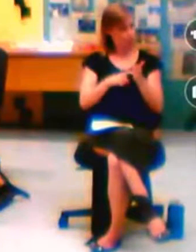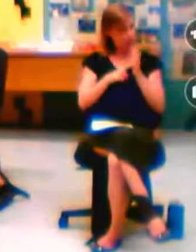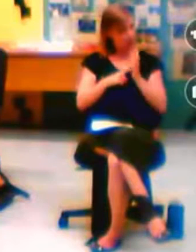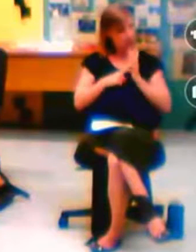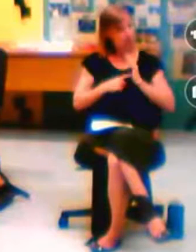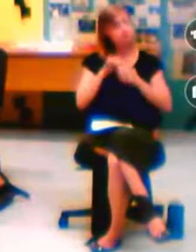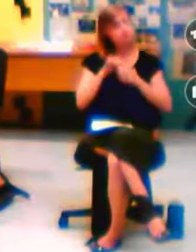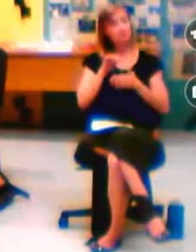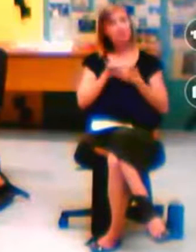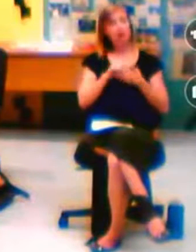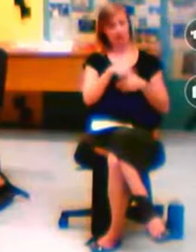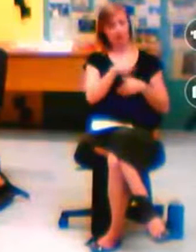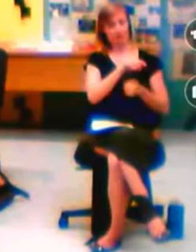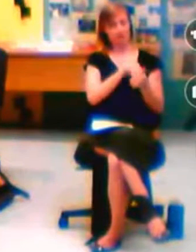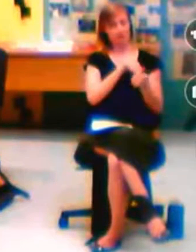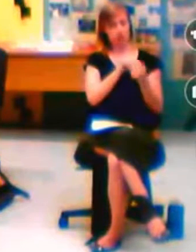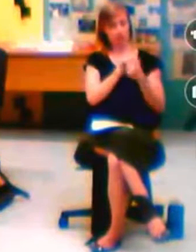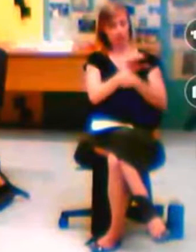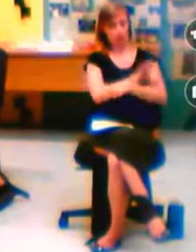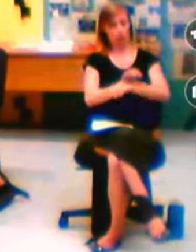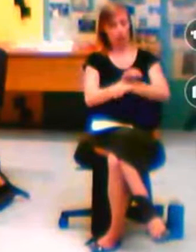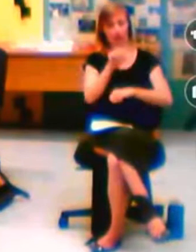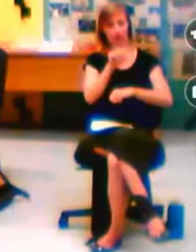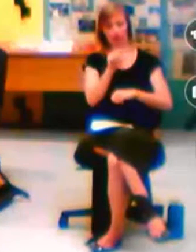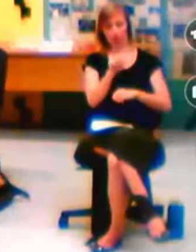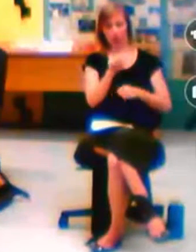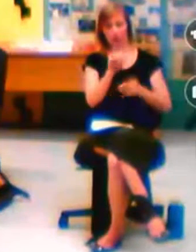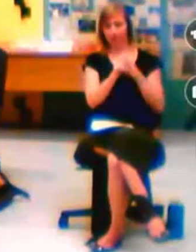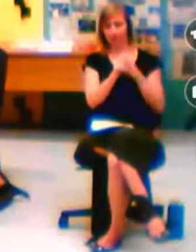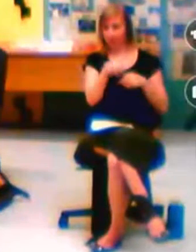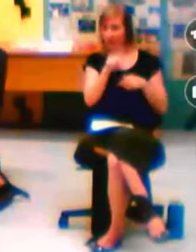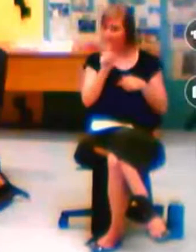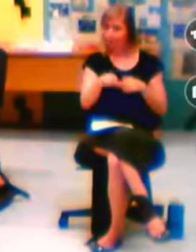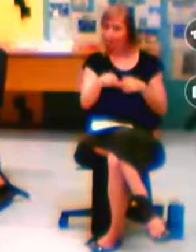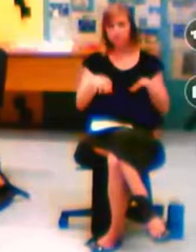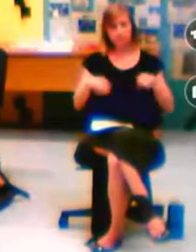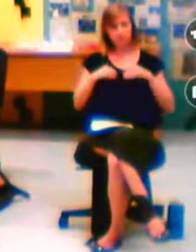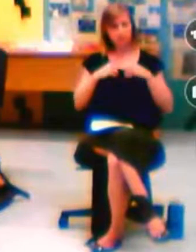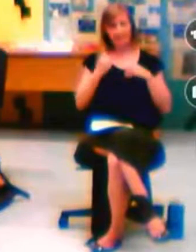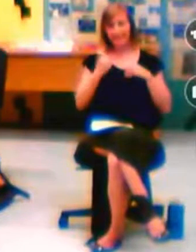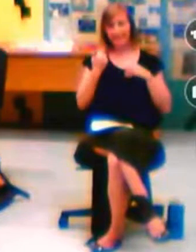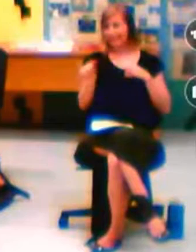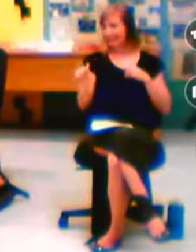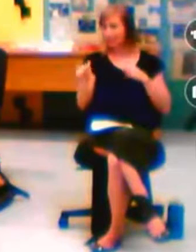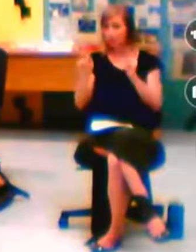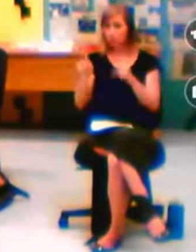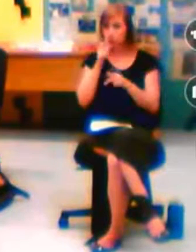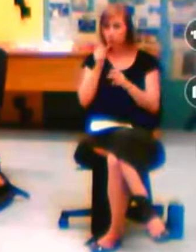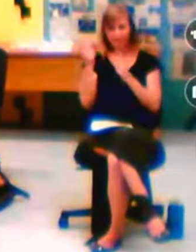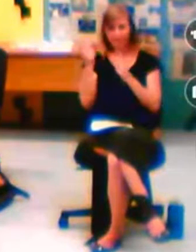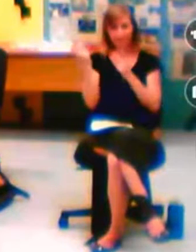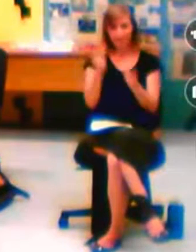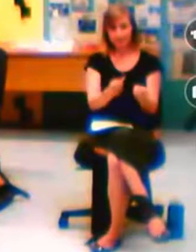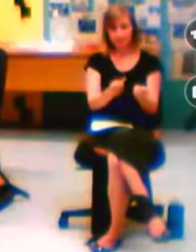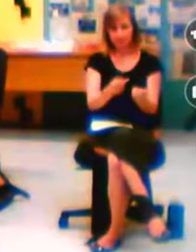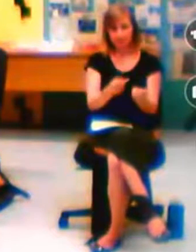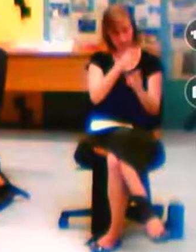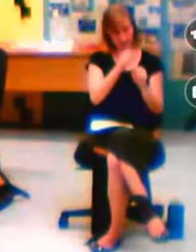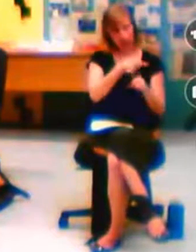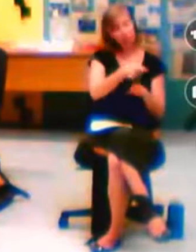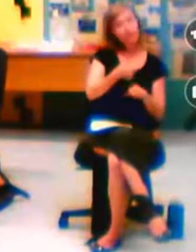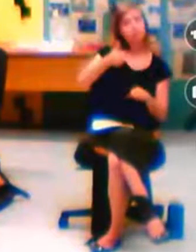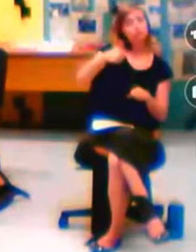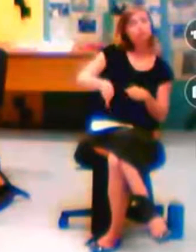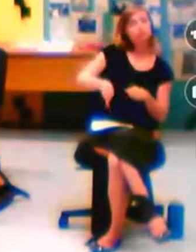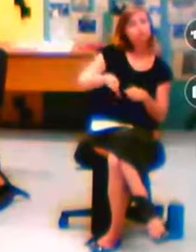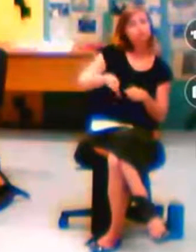Access to doctors, especially primary care, is a big challenge for a lot of people with disabilities. Will there be any requirements that that